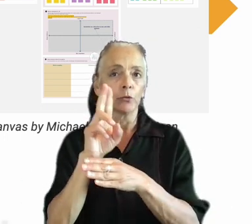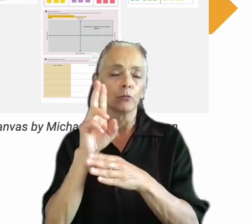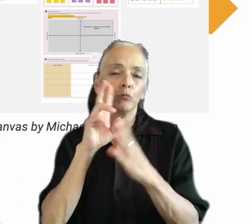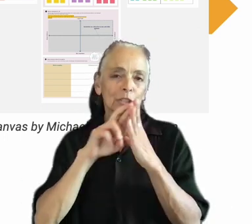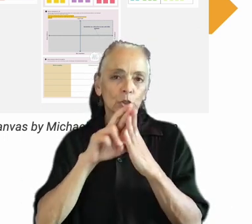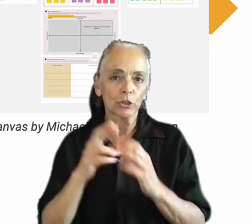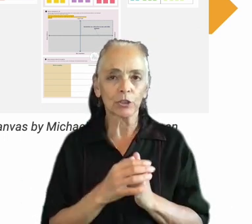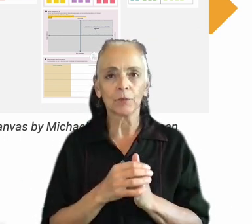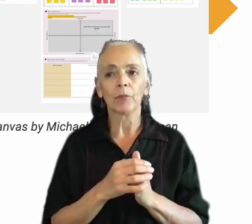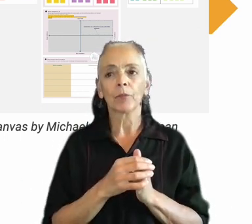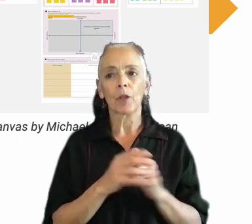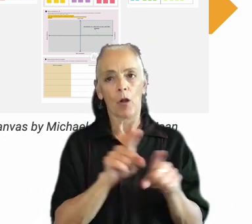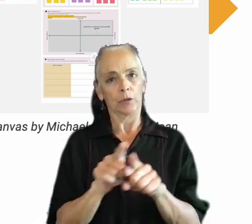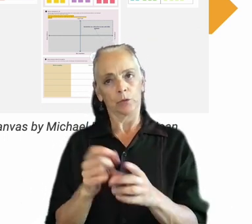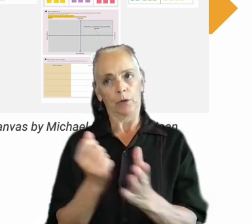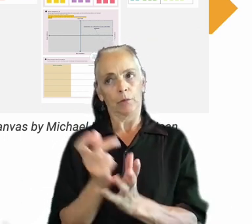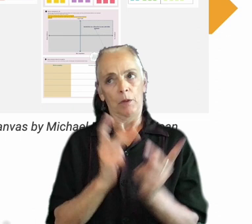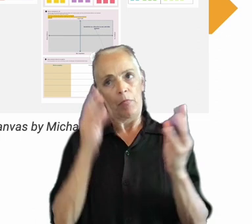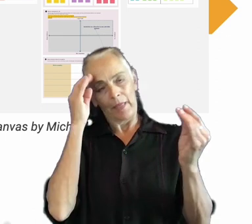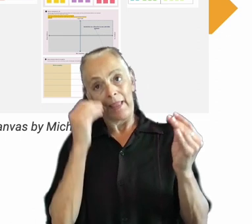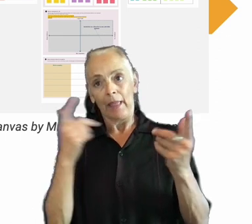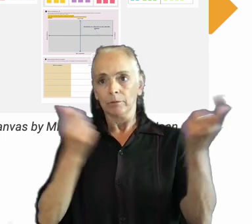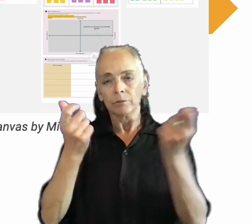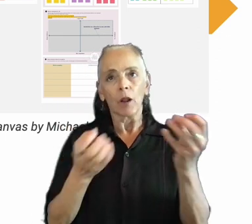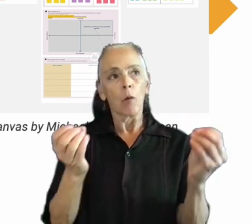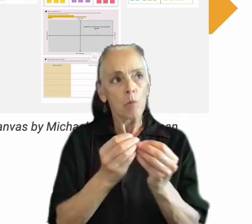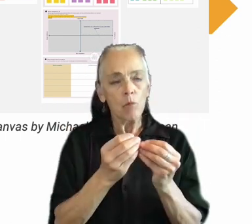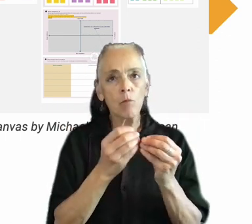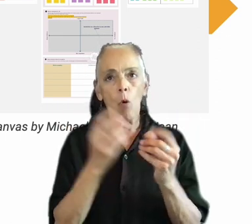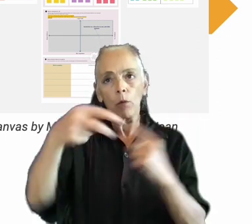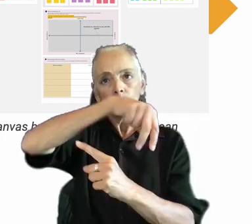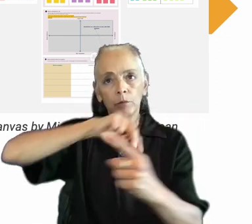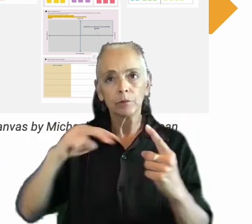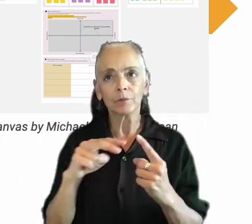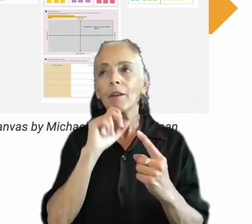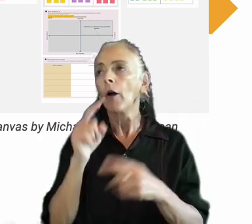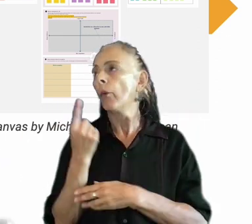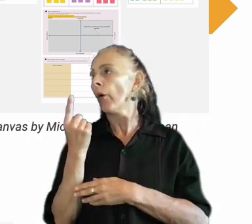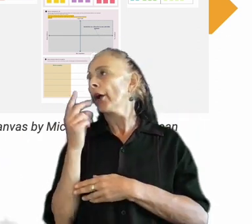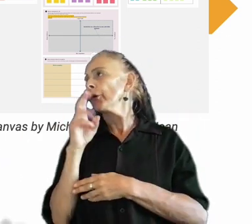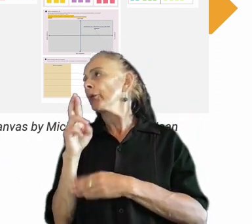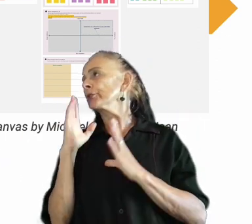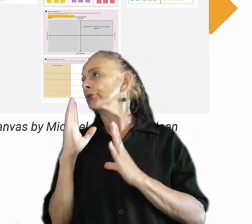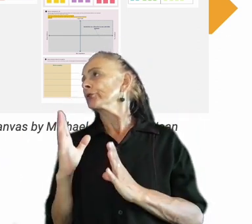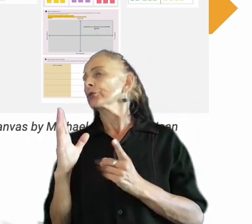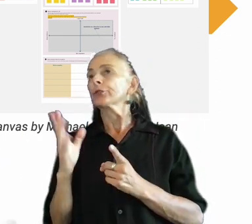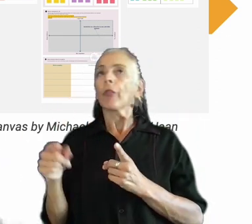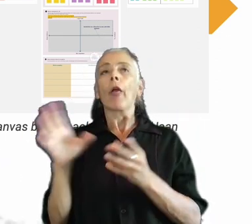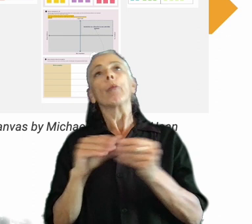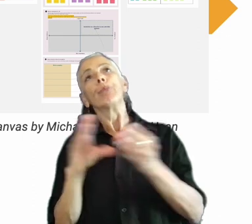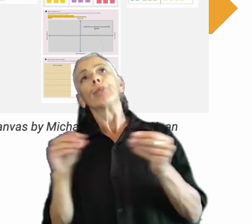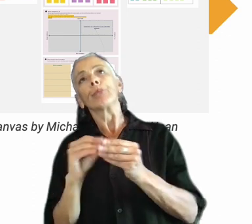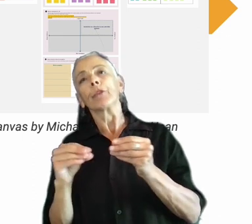people think and make sure more voices are heard rather than the user researcher just speaking the whole time during like reading out the